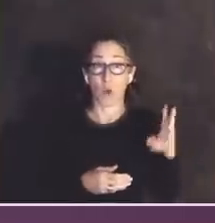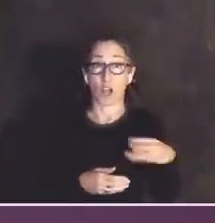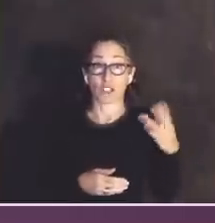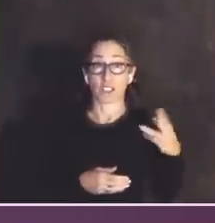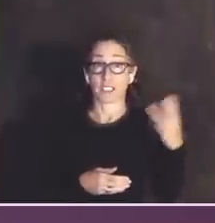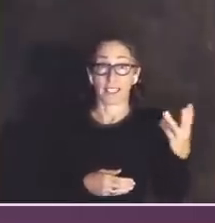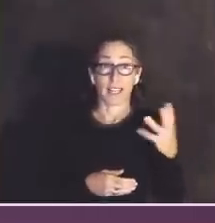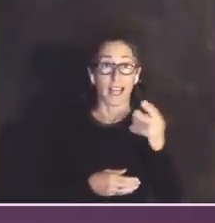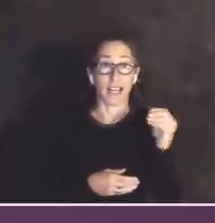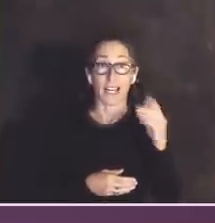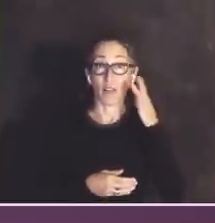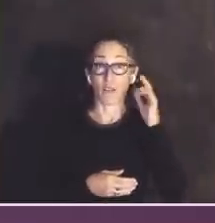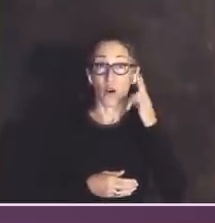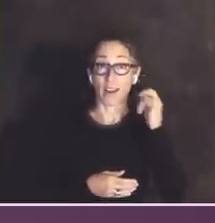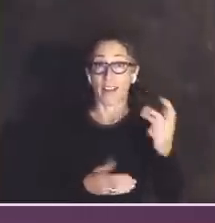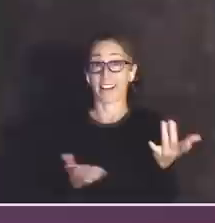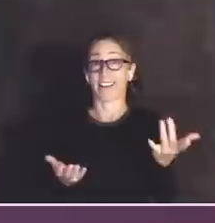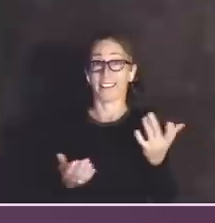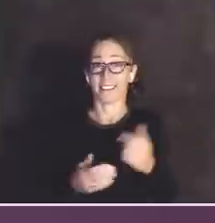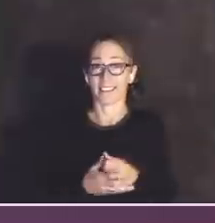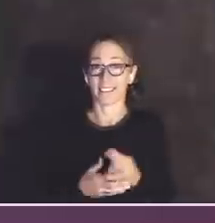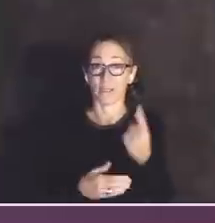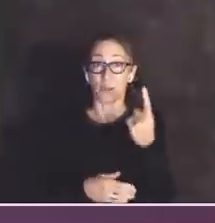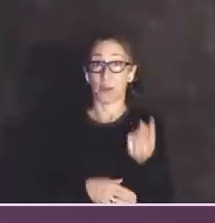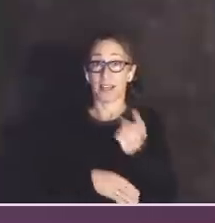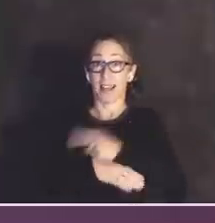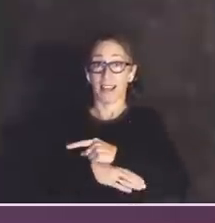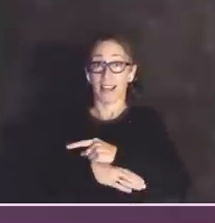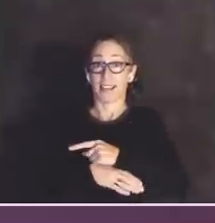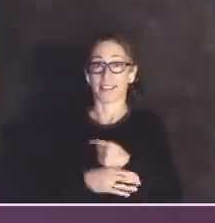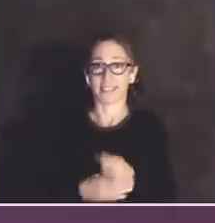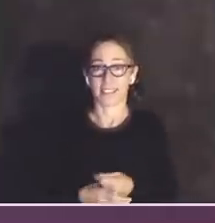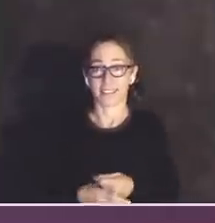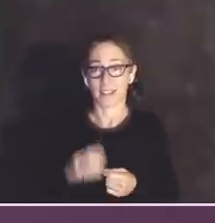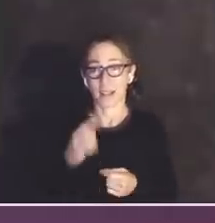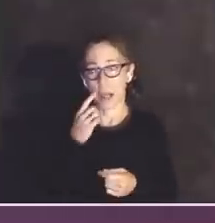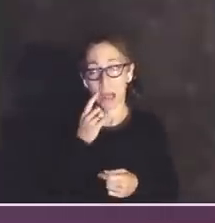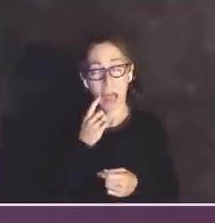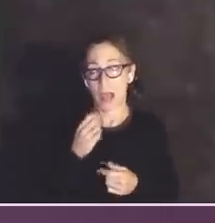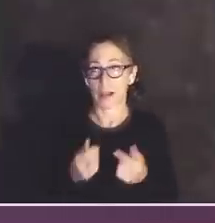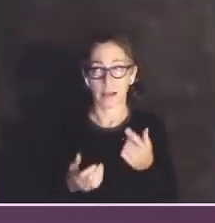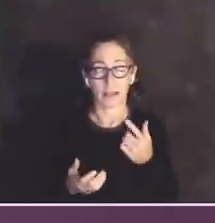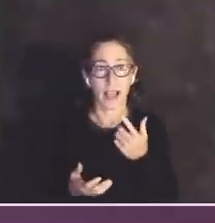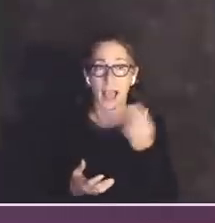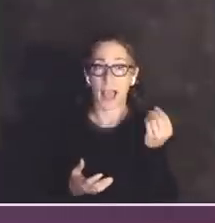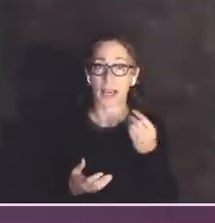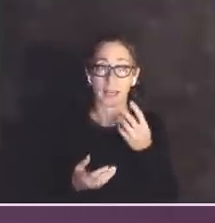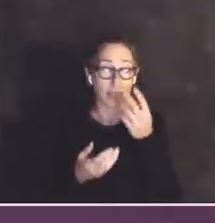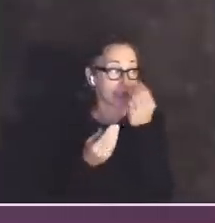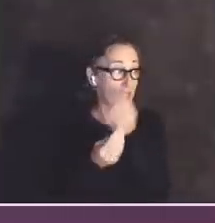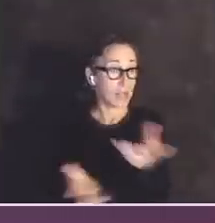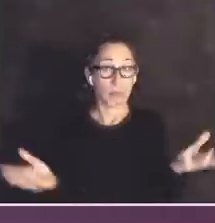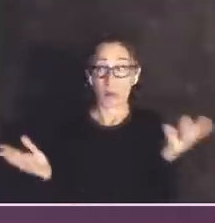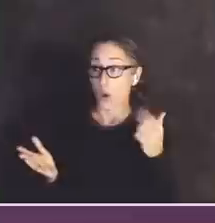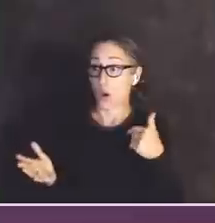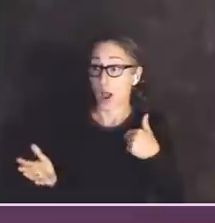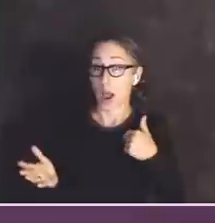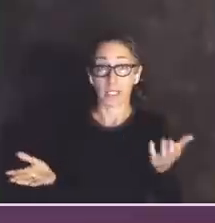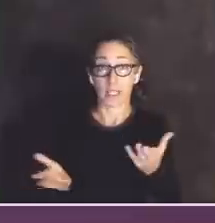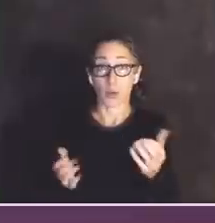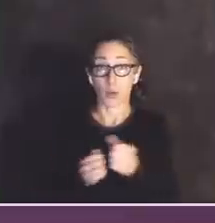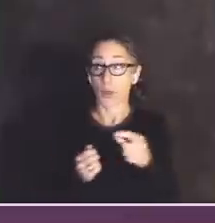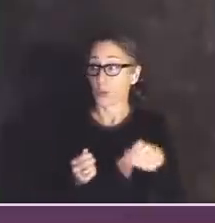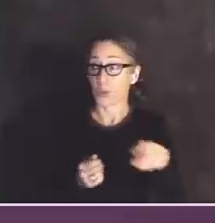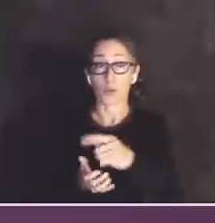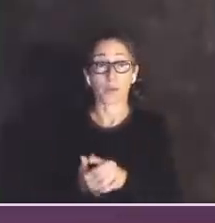California, doing an event with folks, letting them know, by the way, that I was here with you. The climate